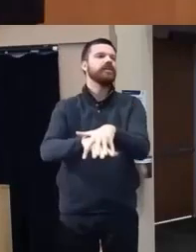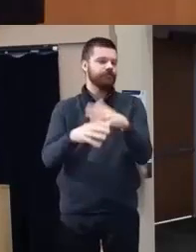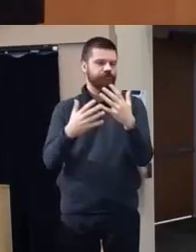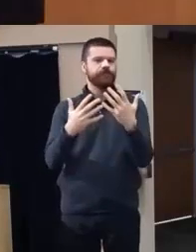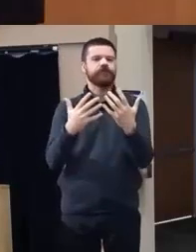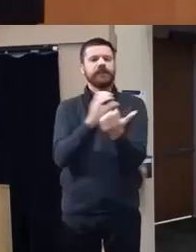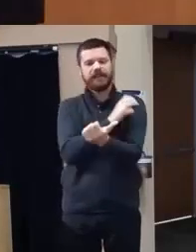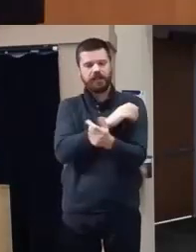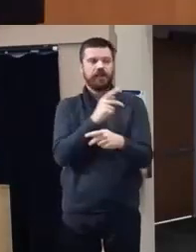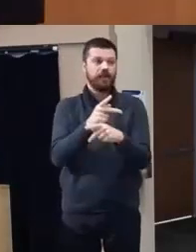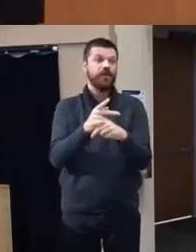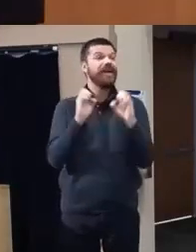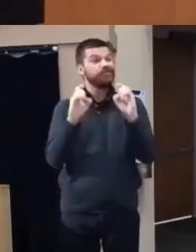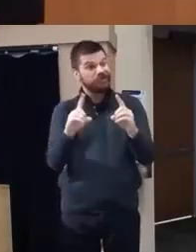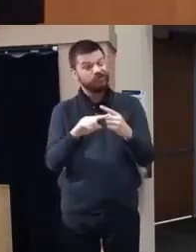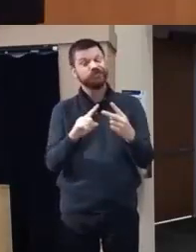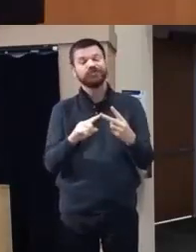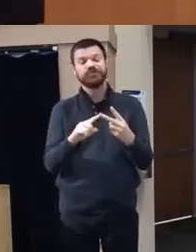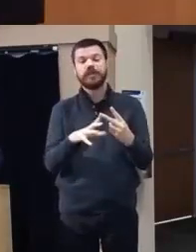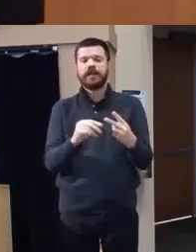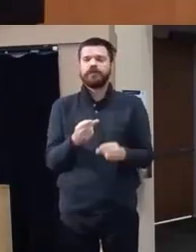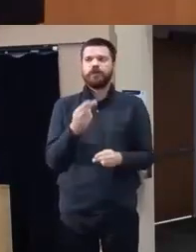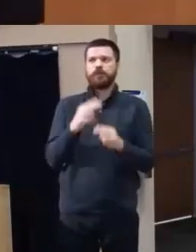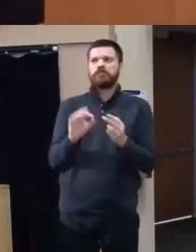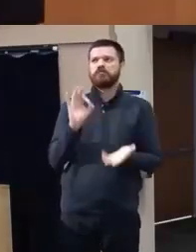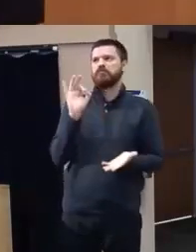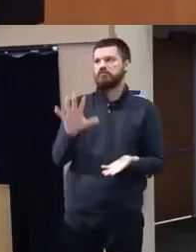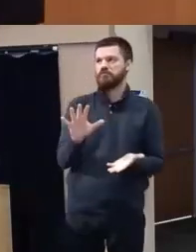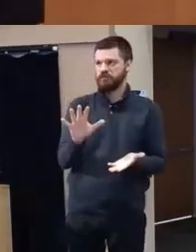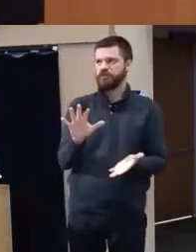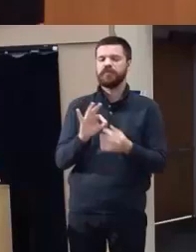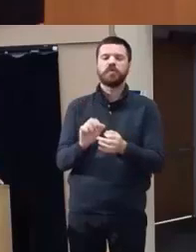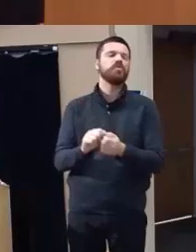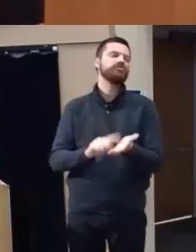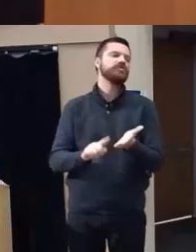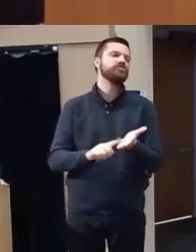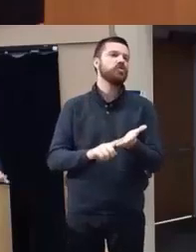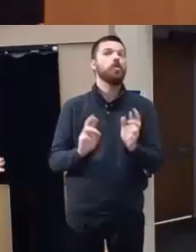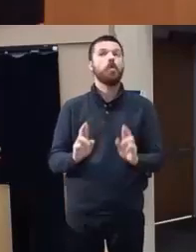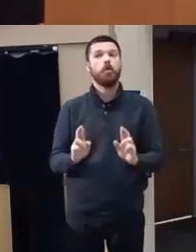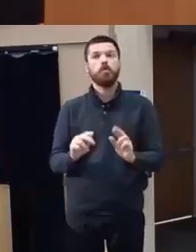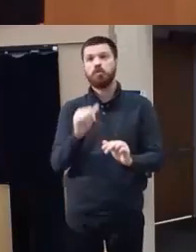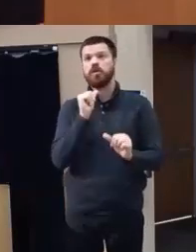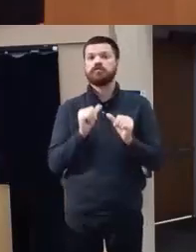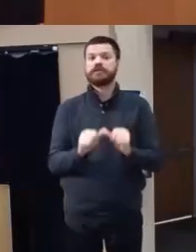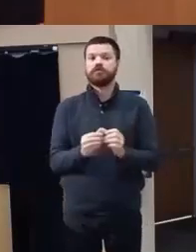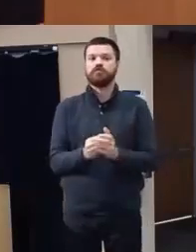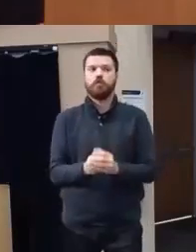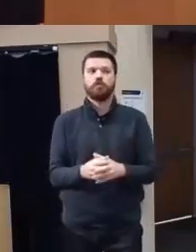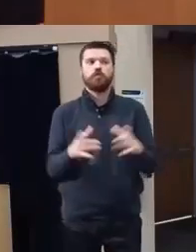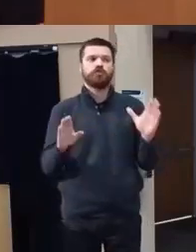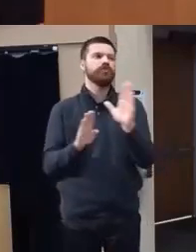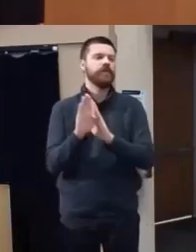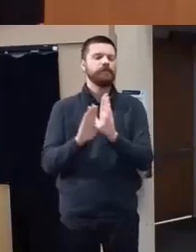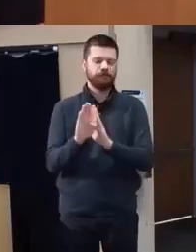to clinical care, education, and a quick note on research, which we hope will continue to grow and